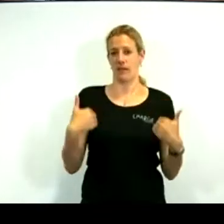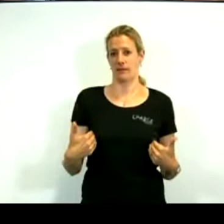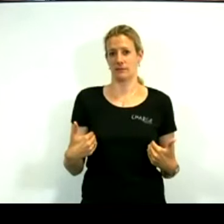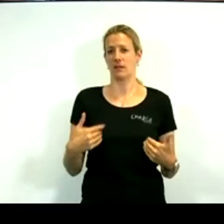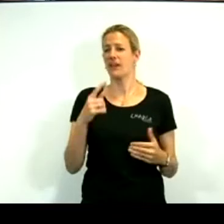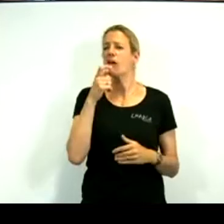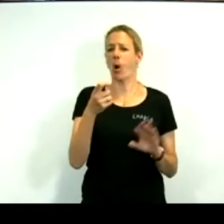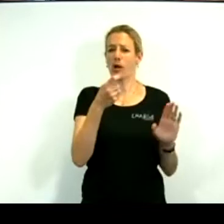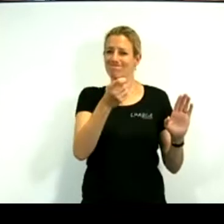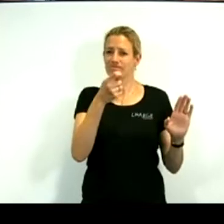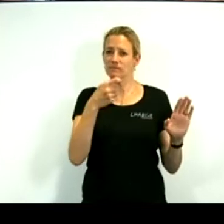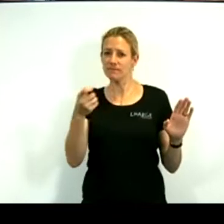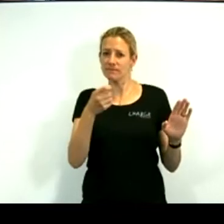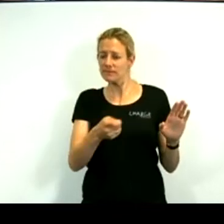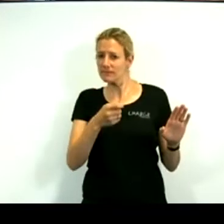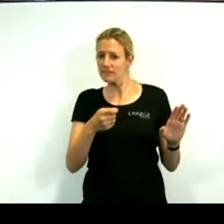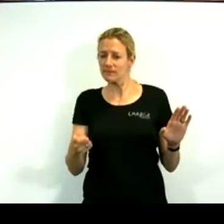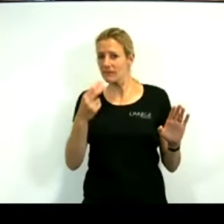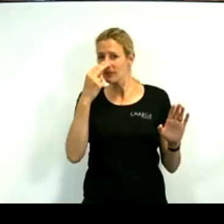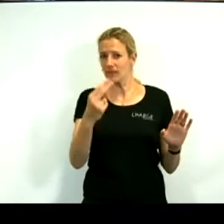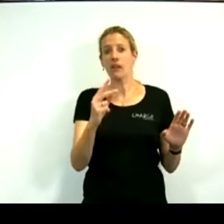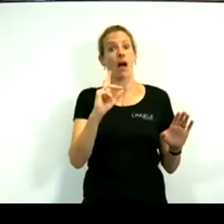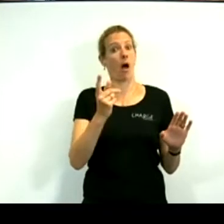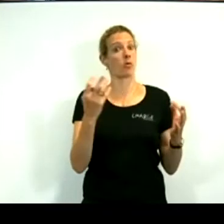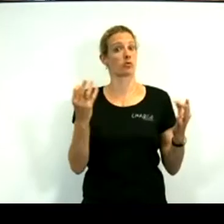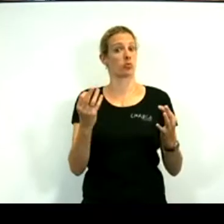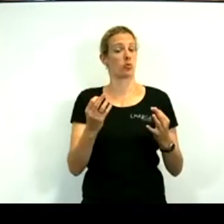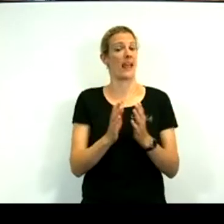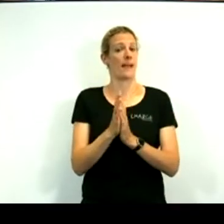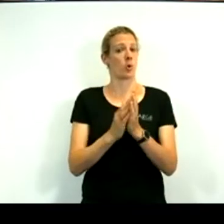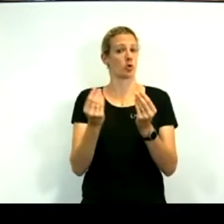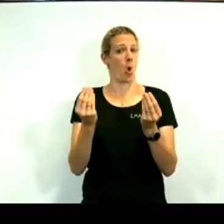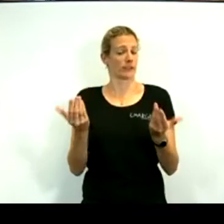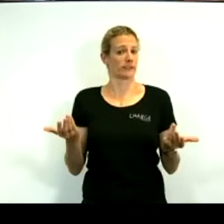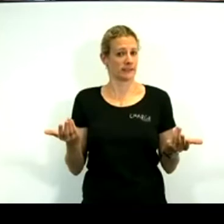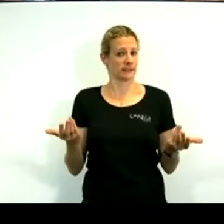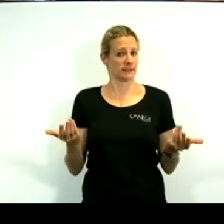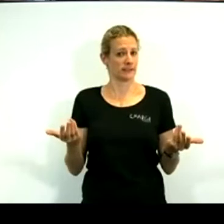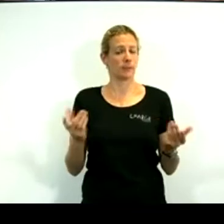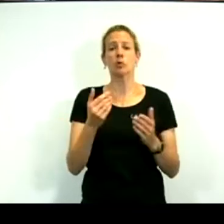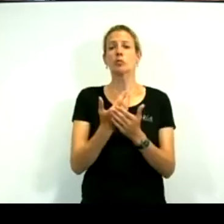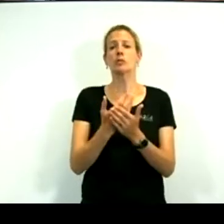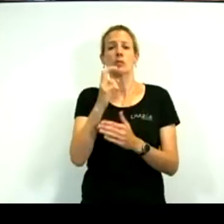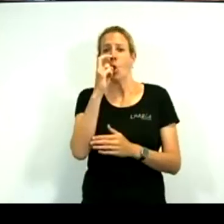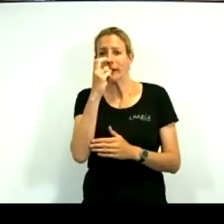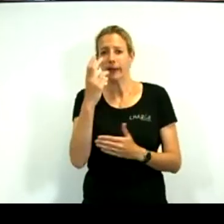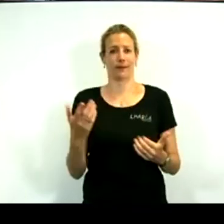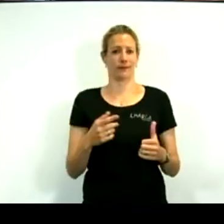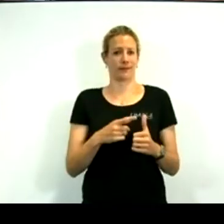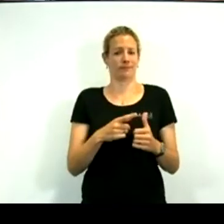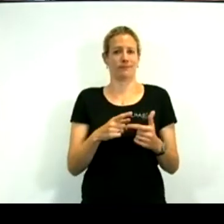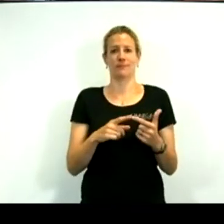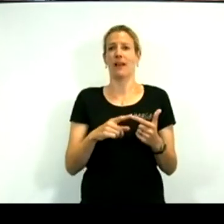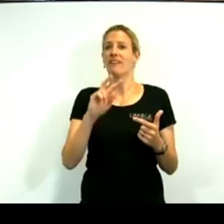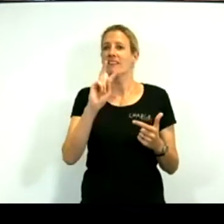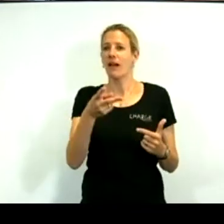emotion. It's all about being curious, being interested in the world, wanting